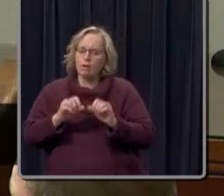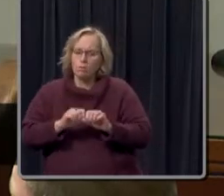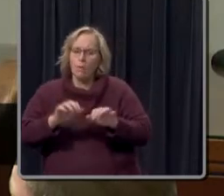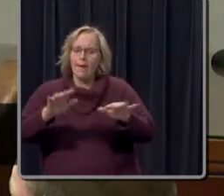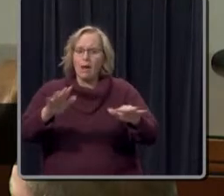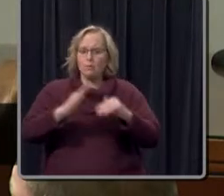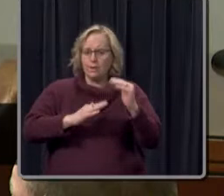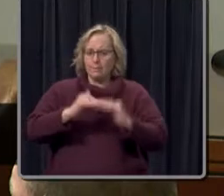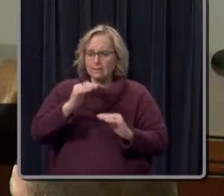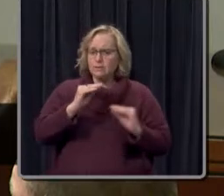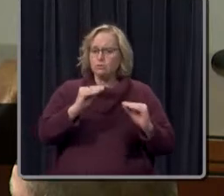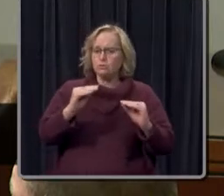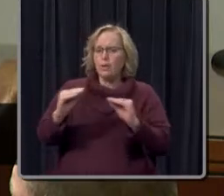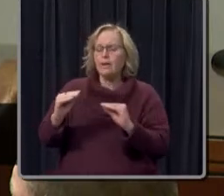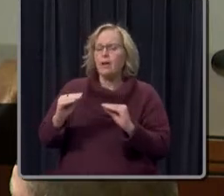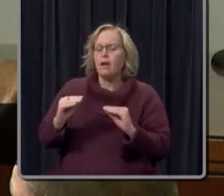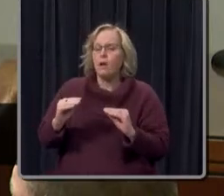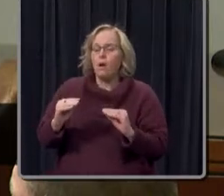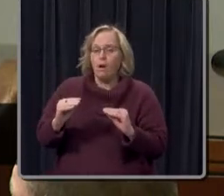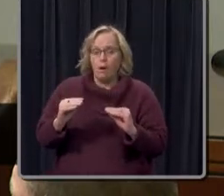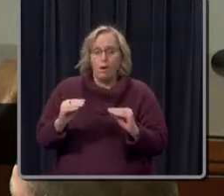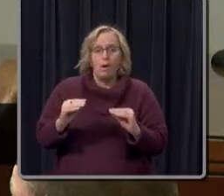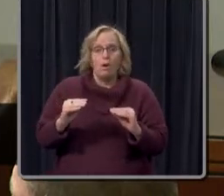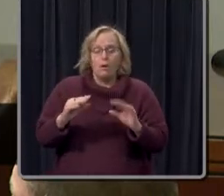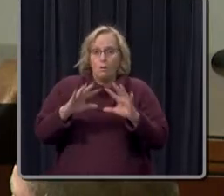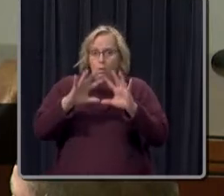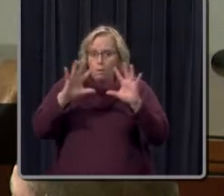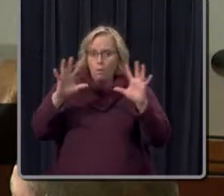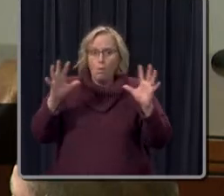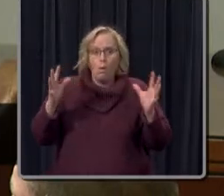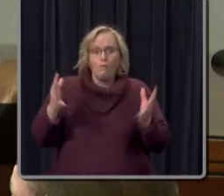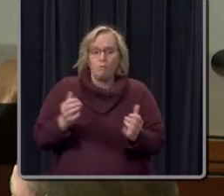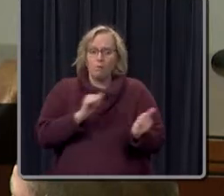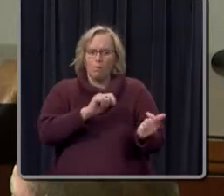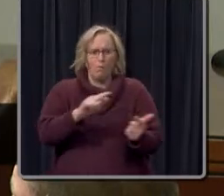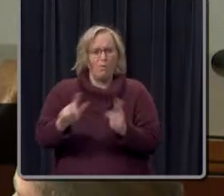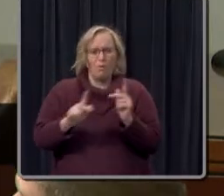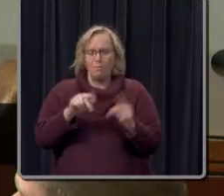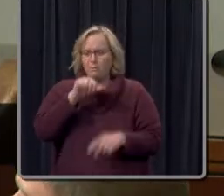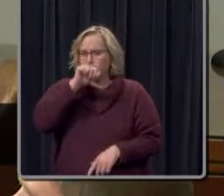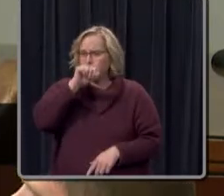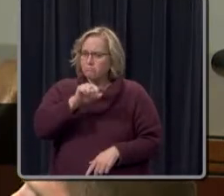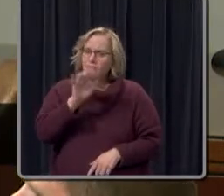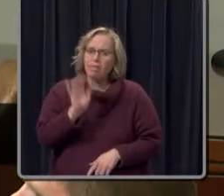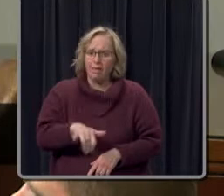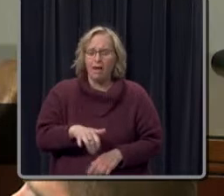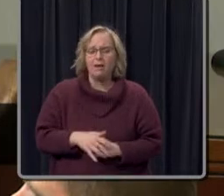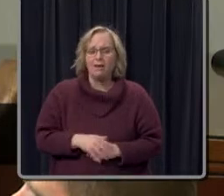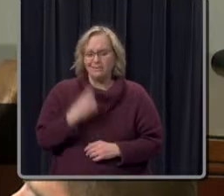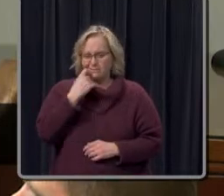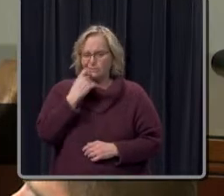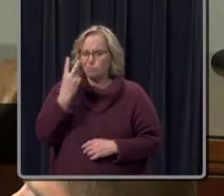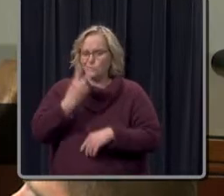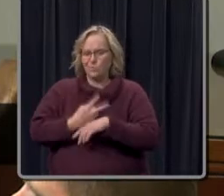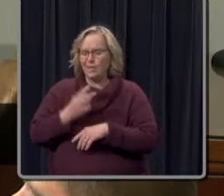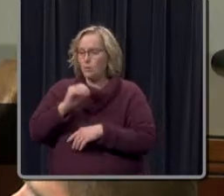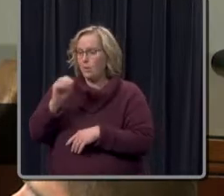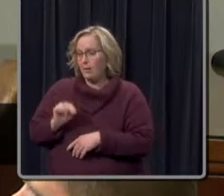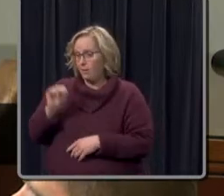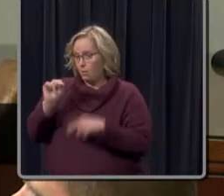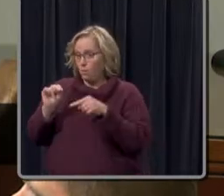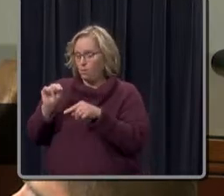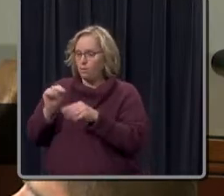training. And overwhelmingly, everybody is absolutely loving it. I just did 2 days at Olathe North, and